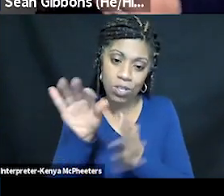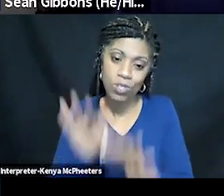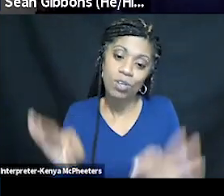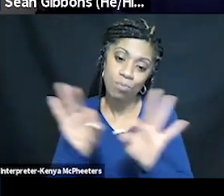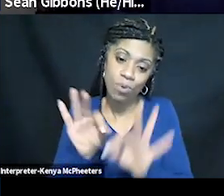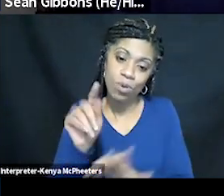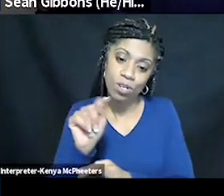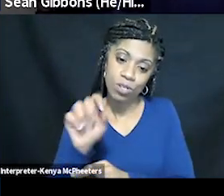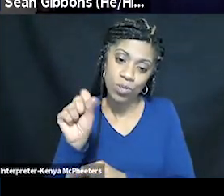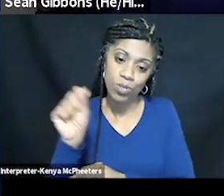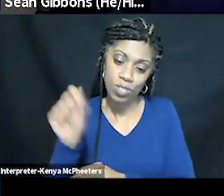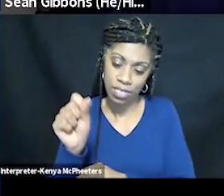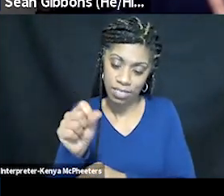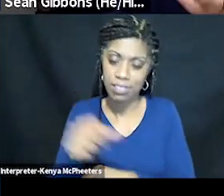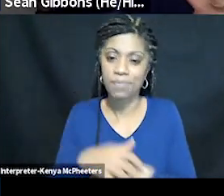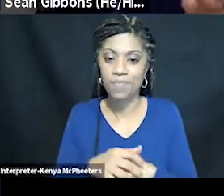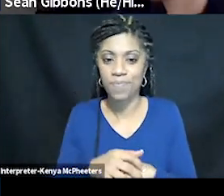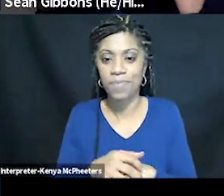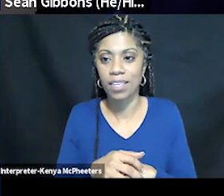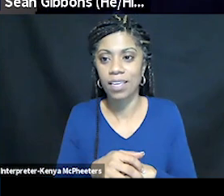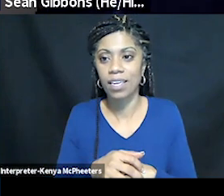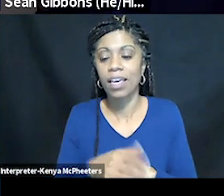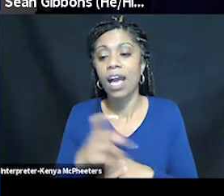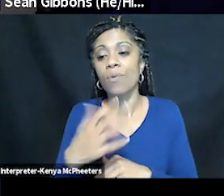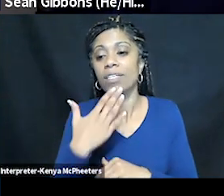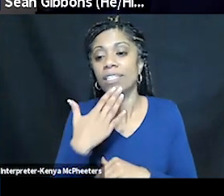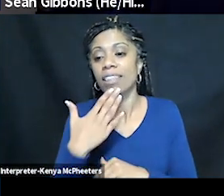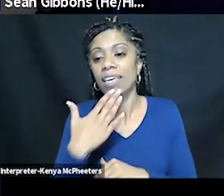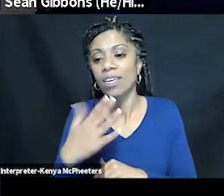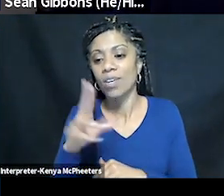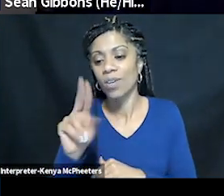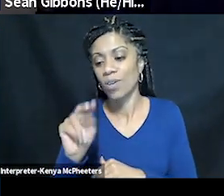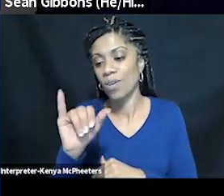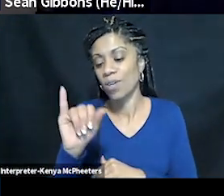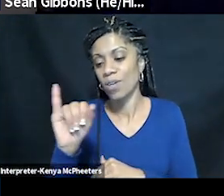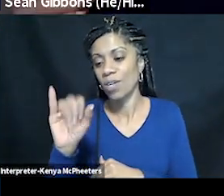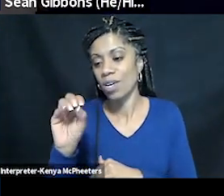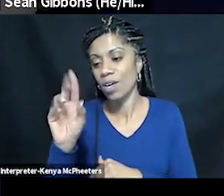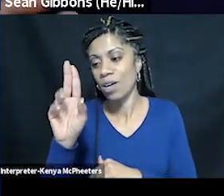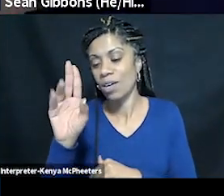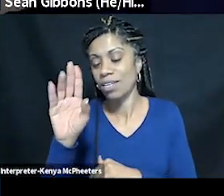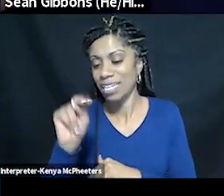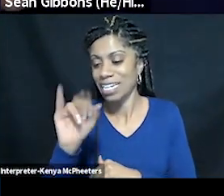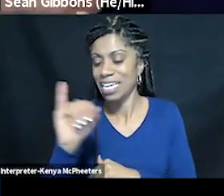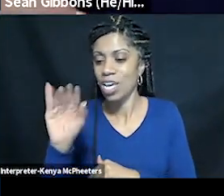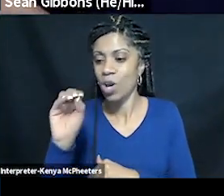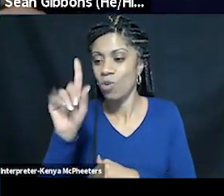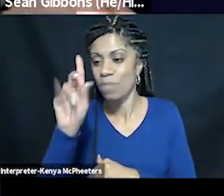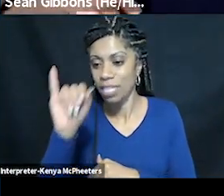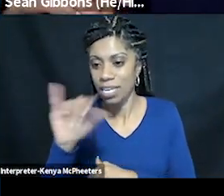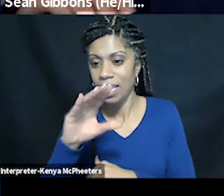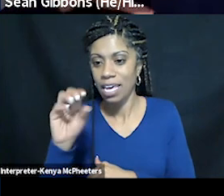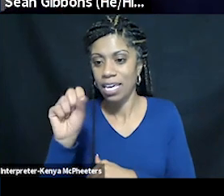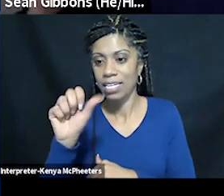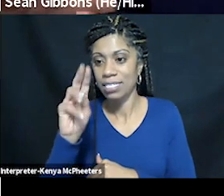So with that, let me just say thank you for the kindness from Niiobli and Samia for making the time. We'll be back again because this is a conversation that